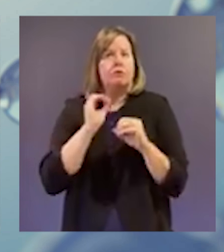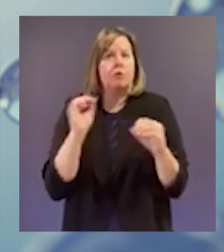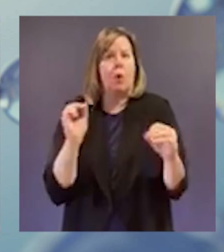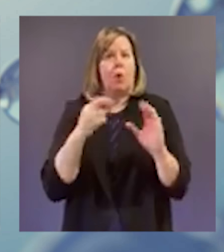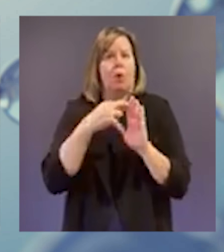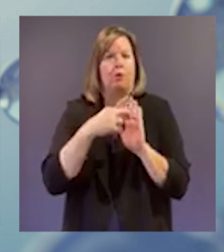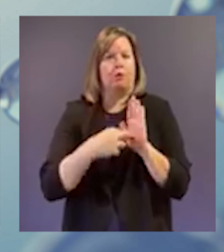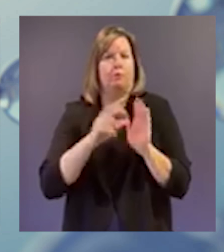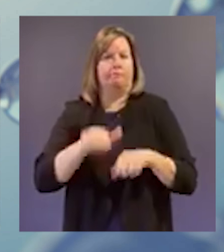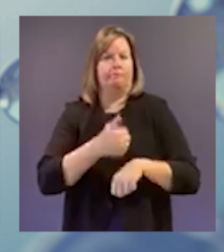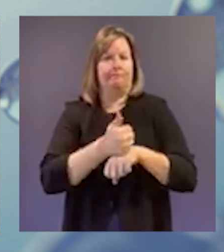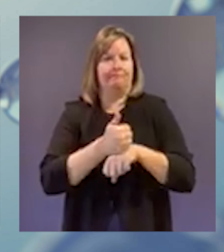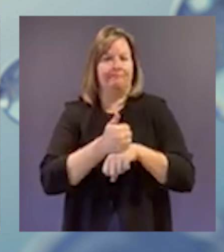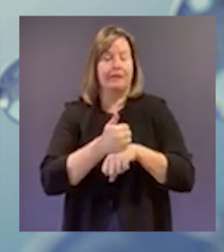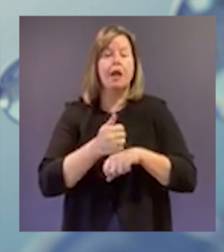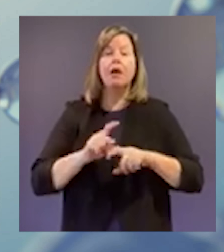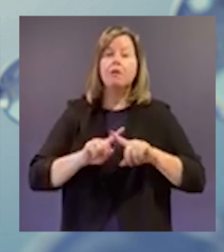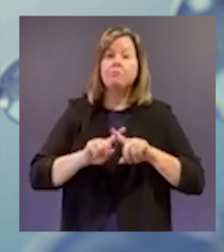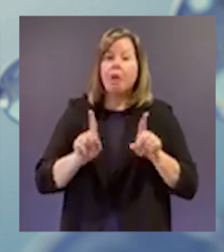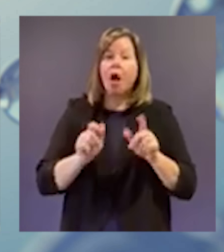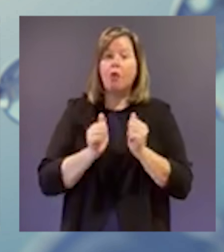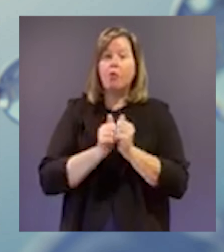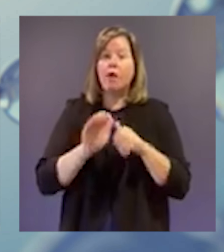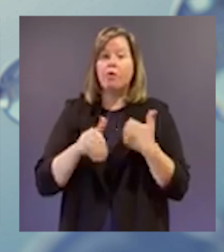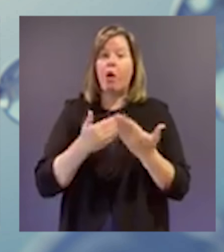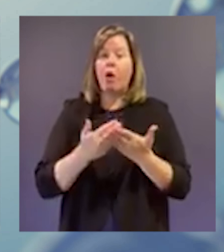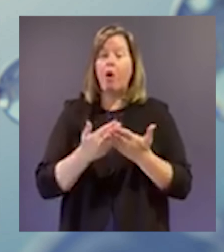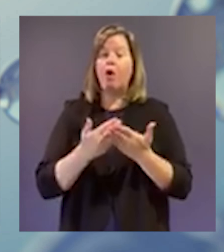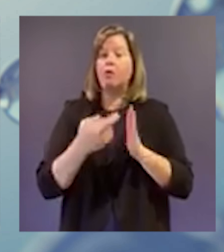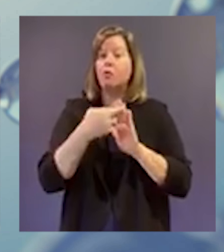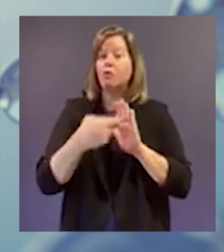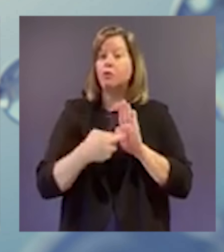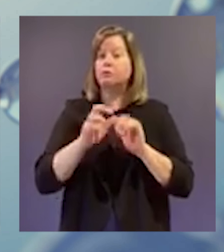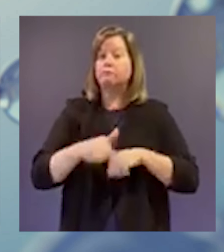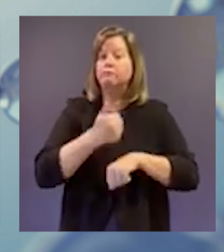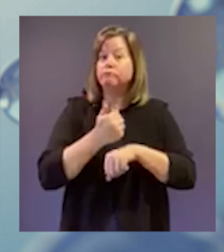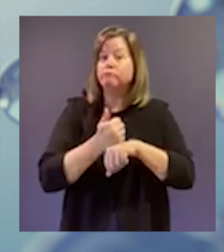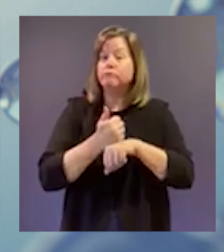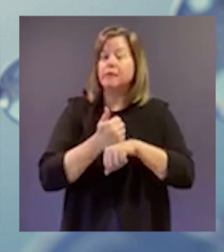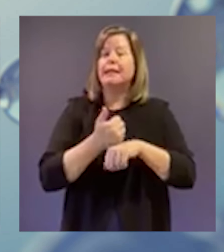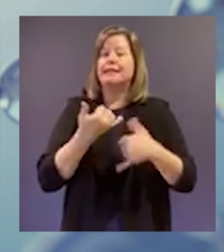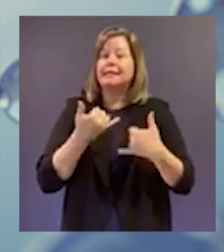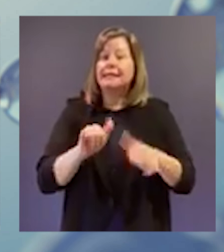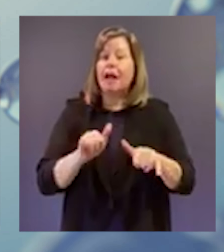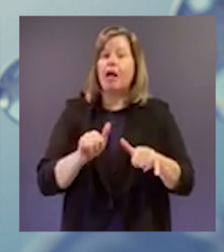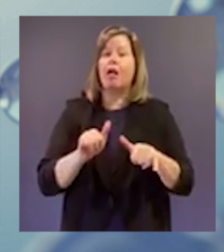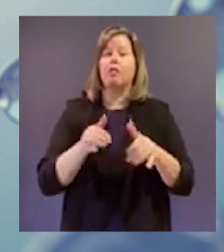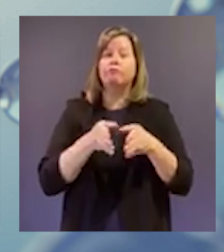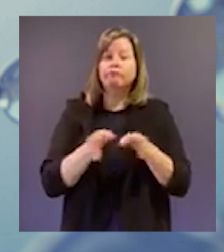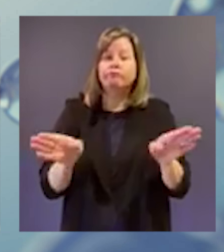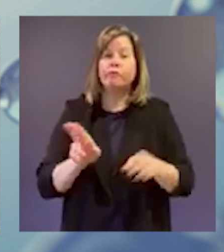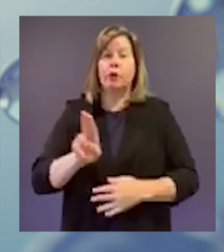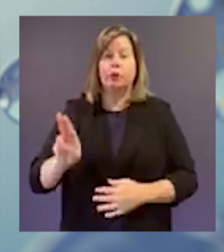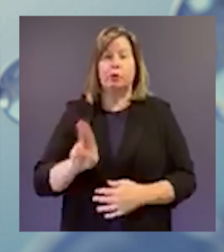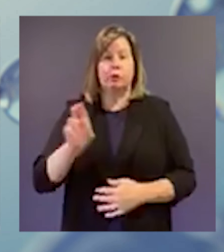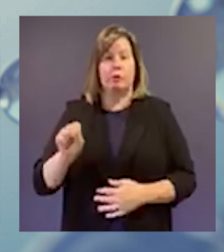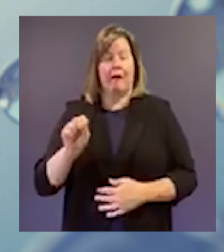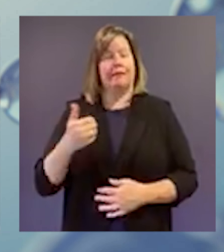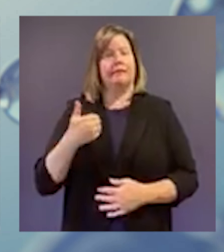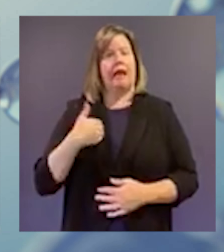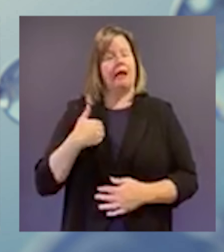with these precautions, COVID-19 across the U.S. is still one of the 3 leading causes of death day to